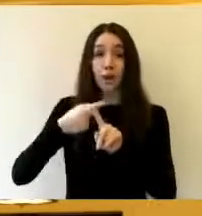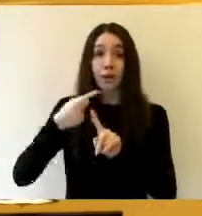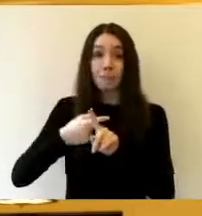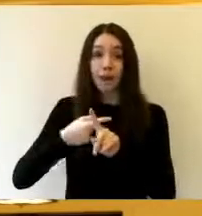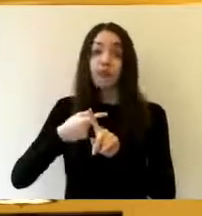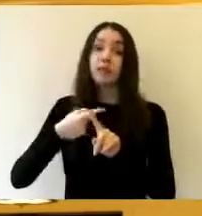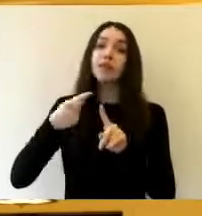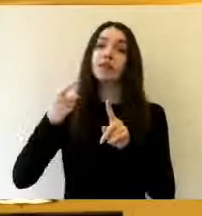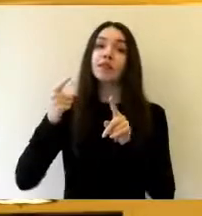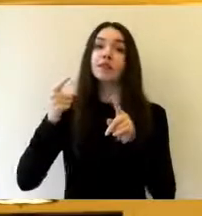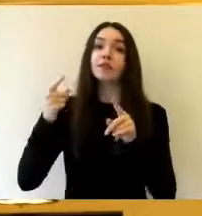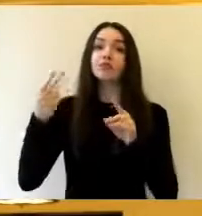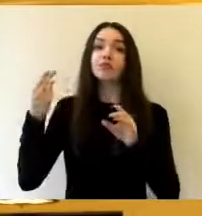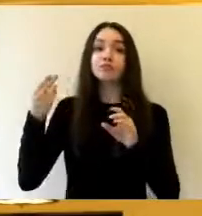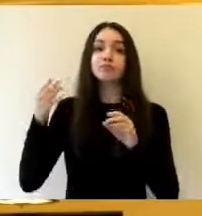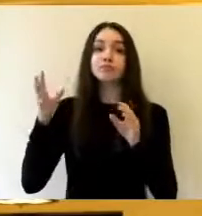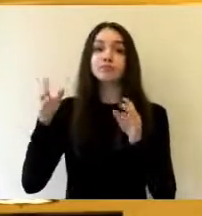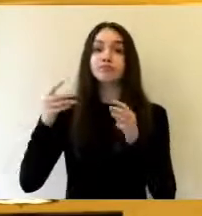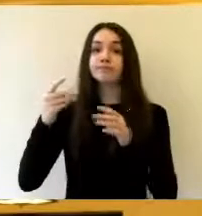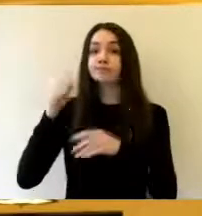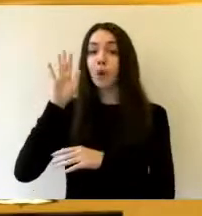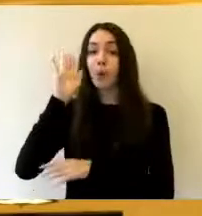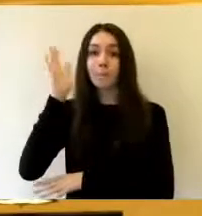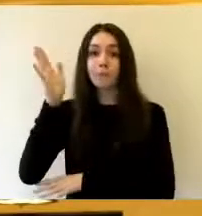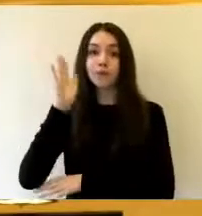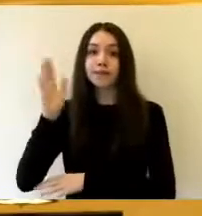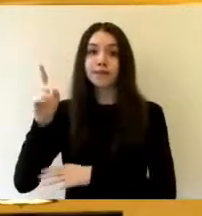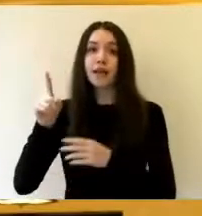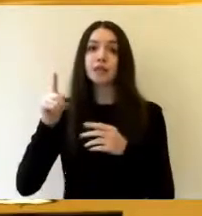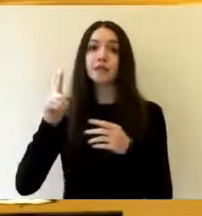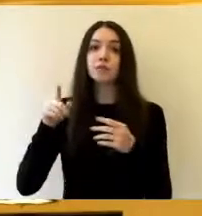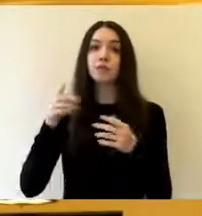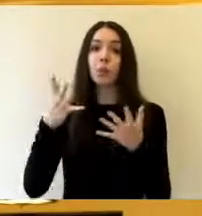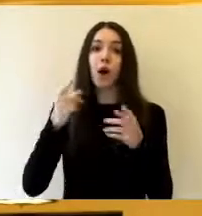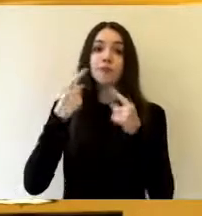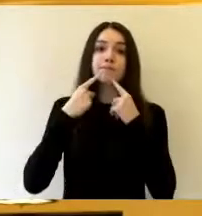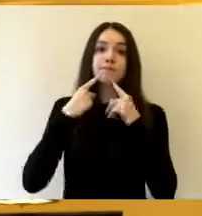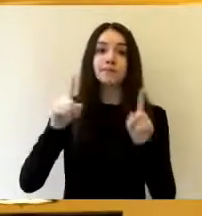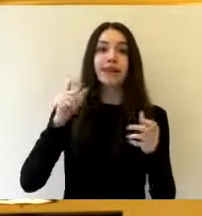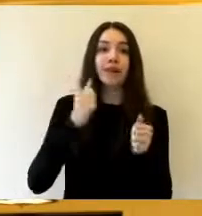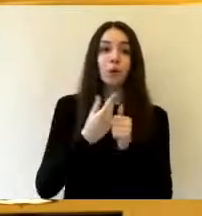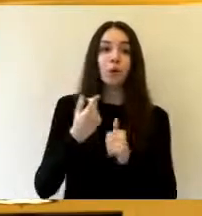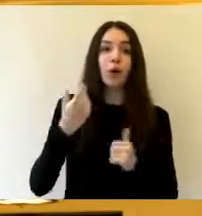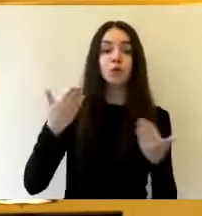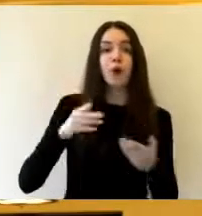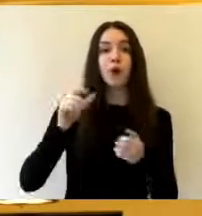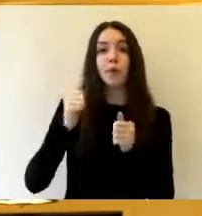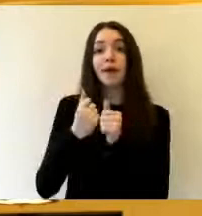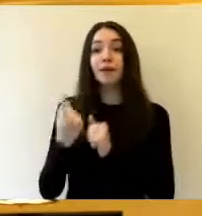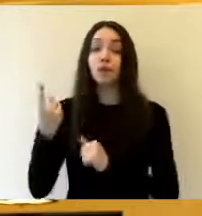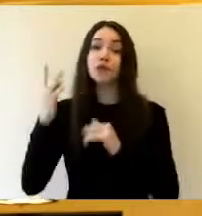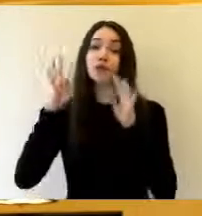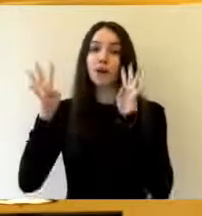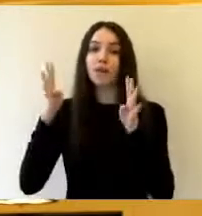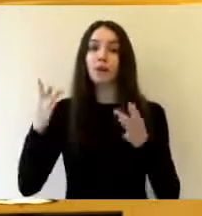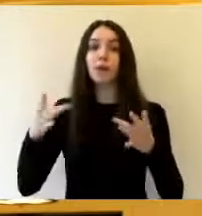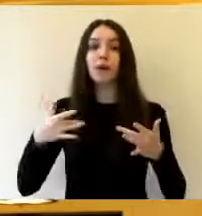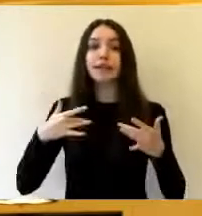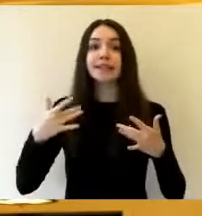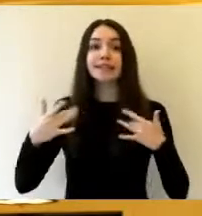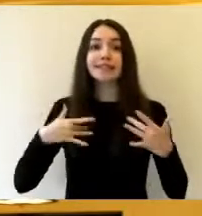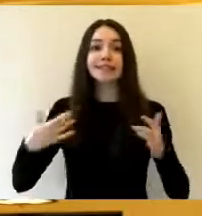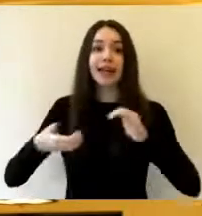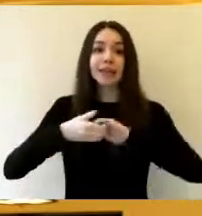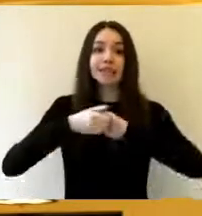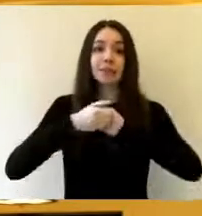same mantra that everyone is invited and everyone is creative. We are so excited to be teaming up with our friends